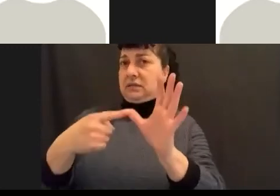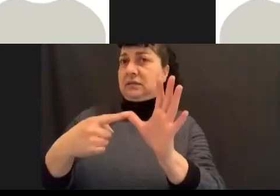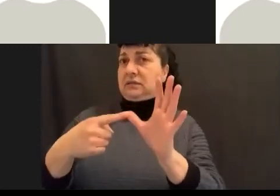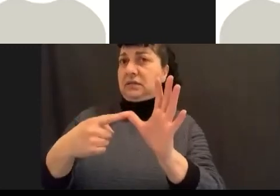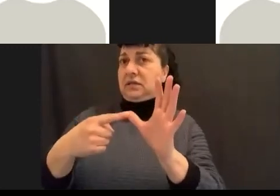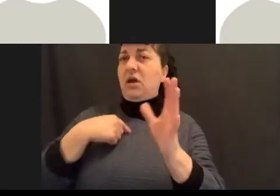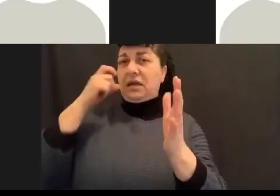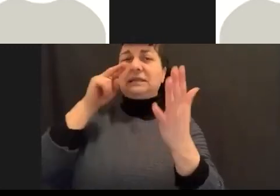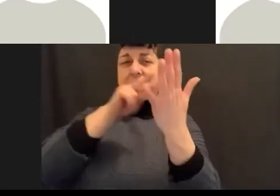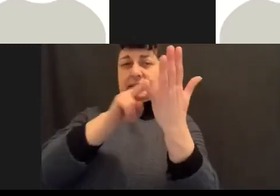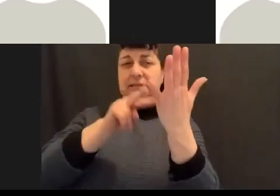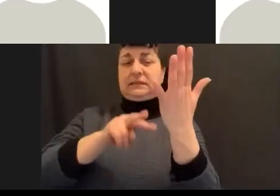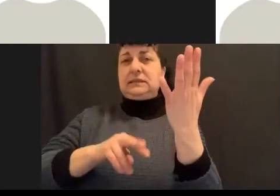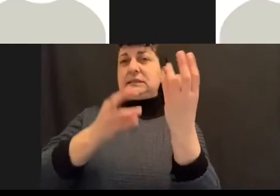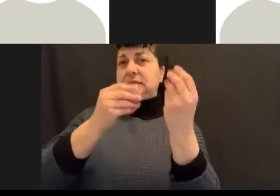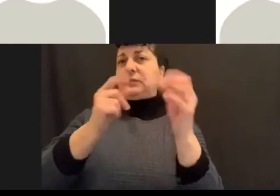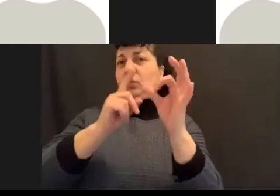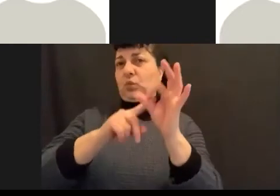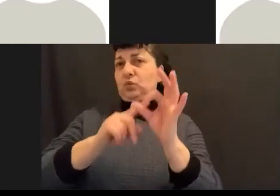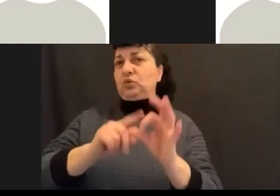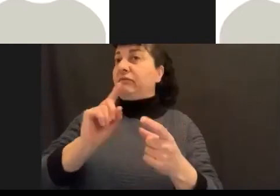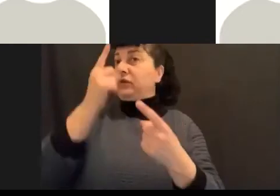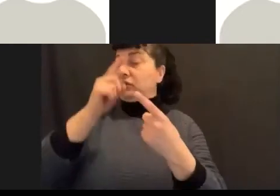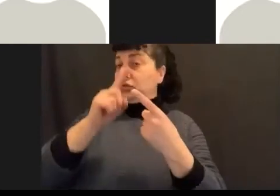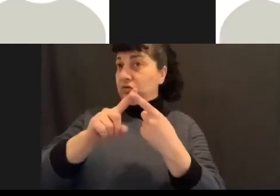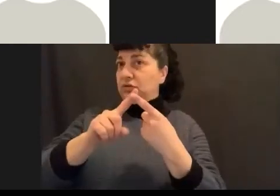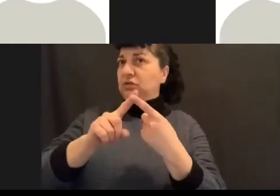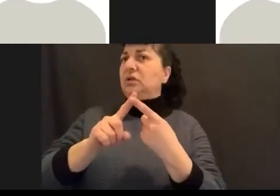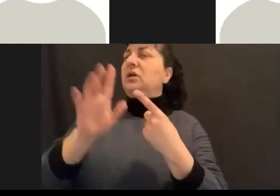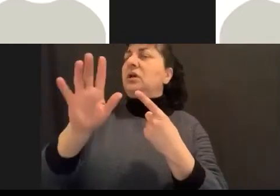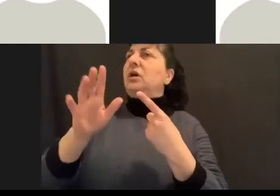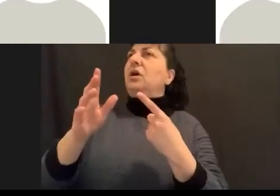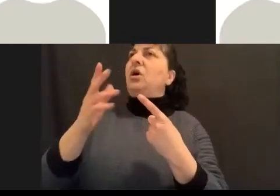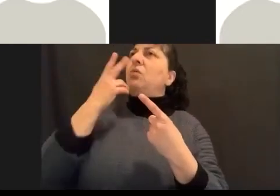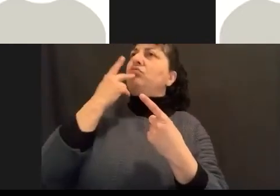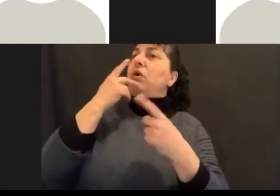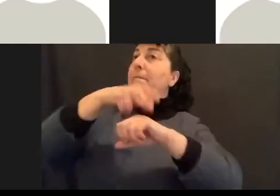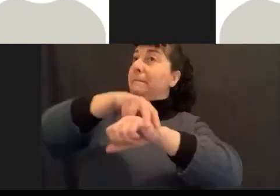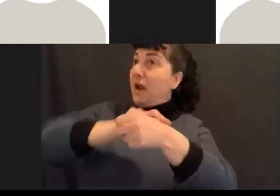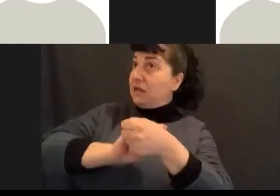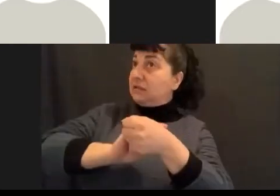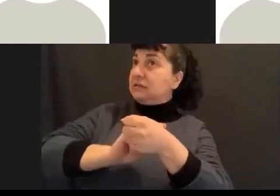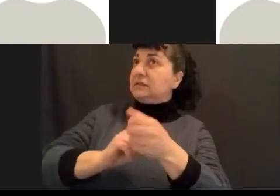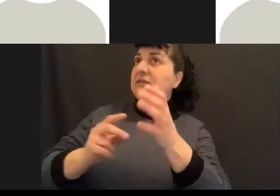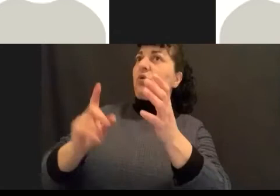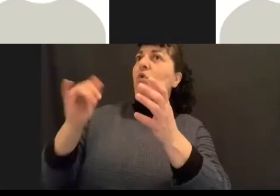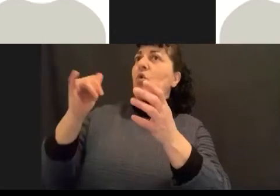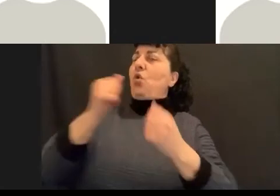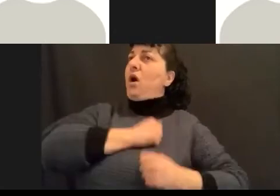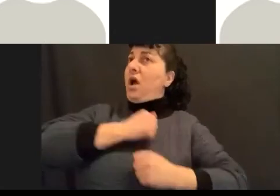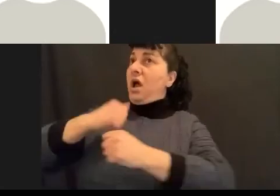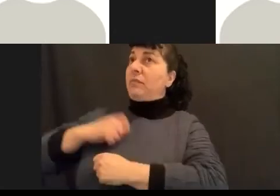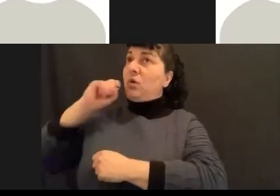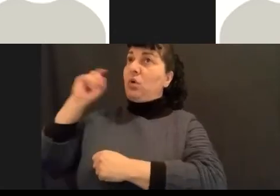can see. The first one is if the police and ADF are going to be doing the door knocking and the